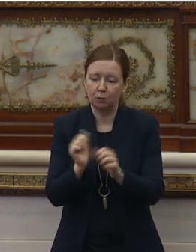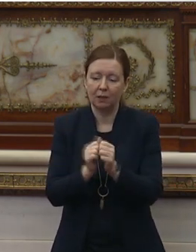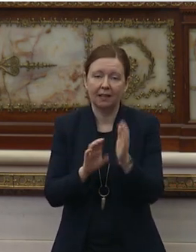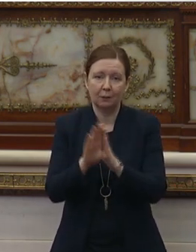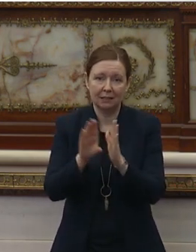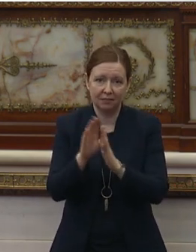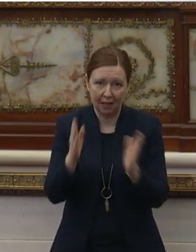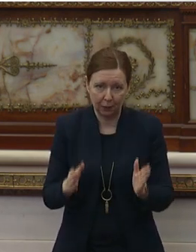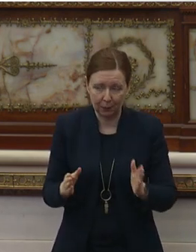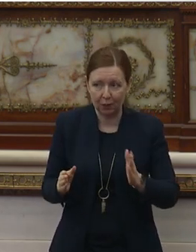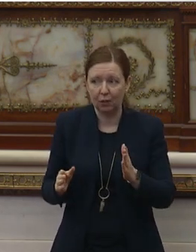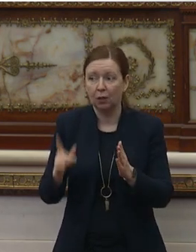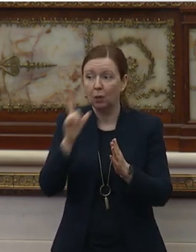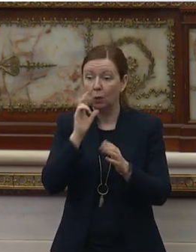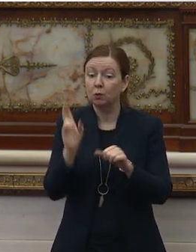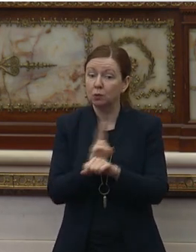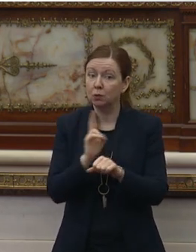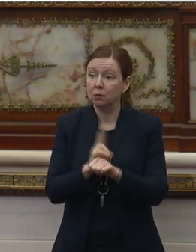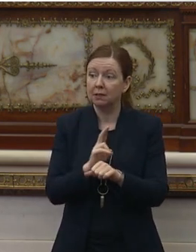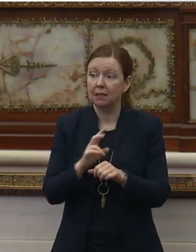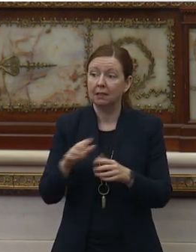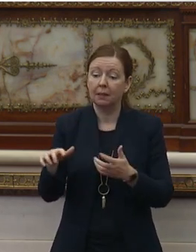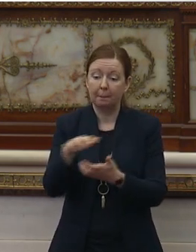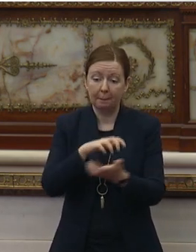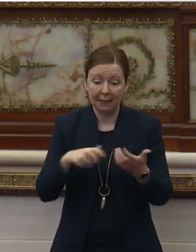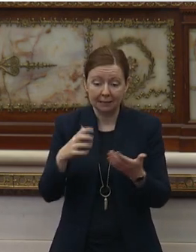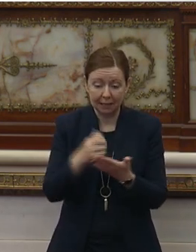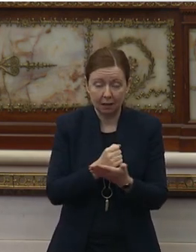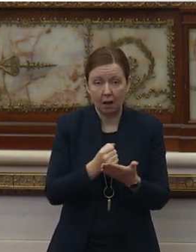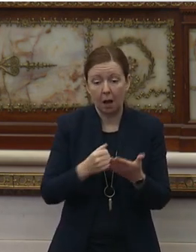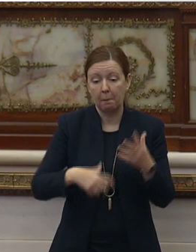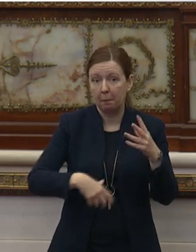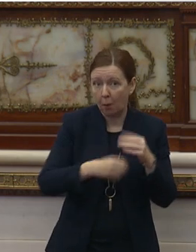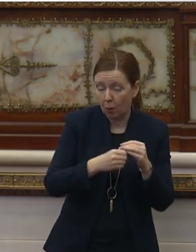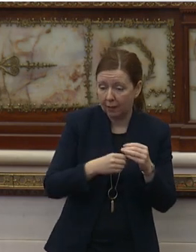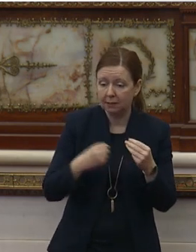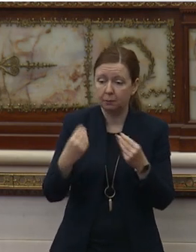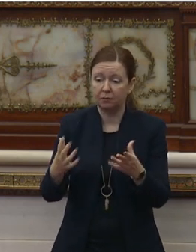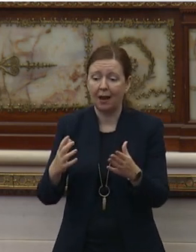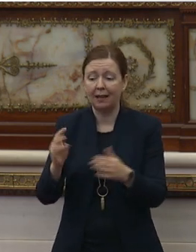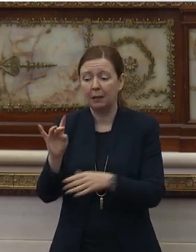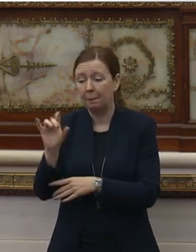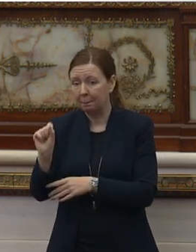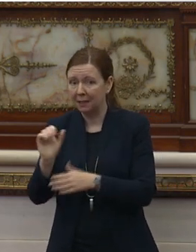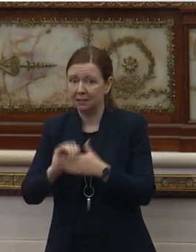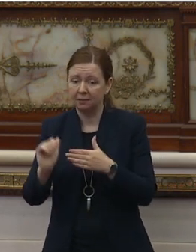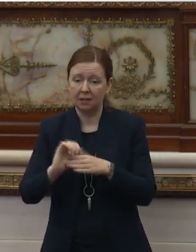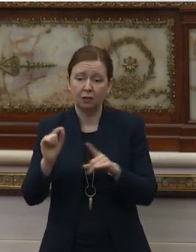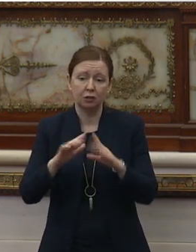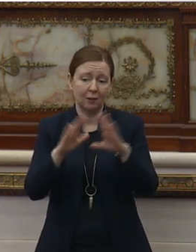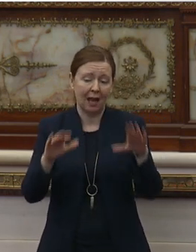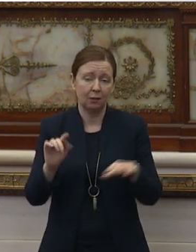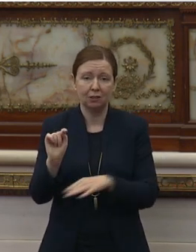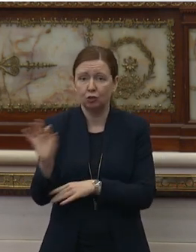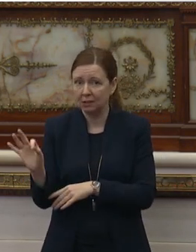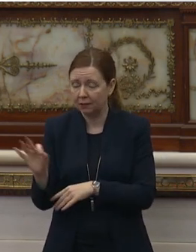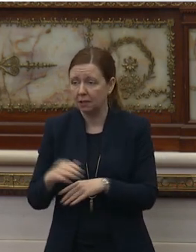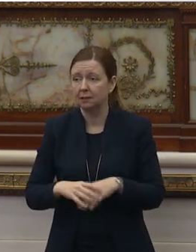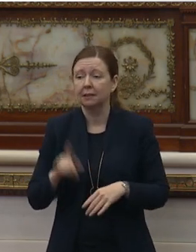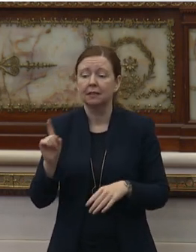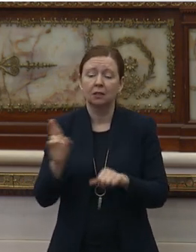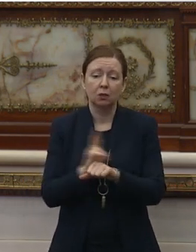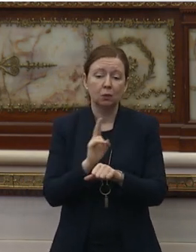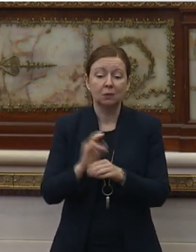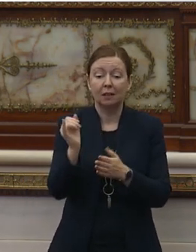developer who's using mixed income bonus and providing millions of dollars to the Housing Trust Fund, who's using